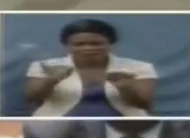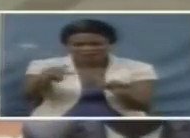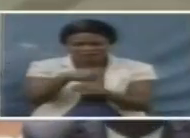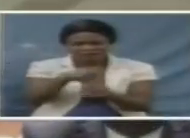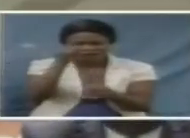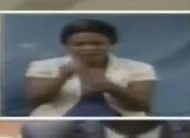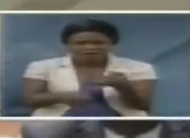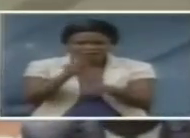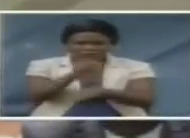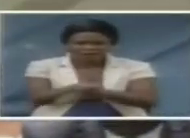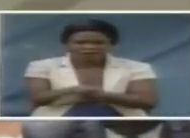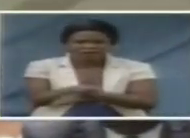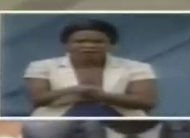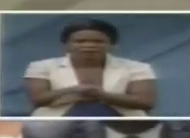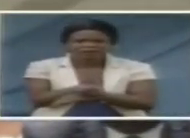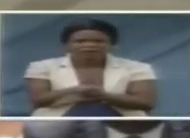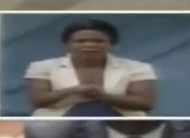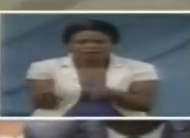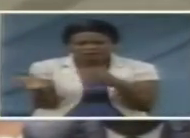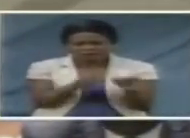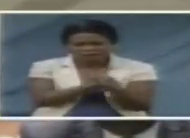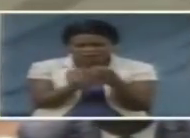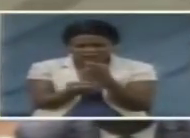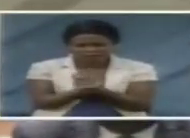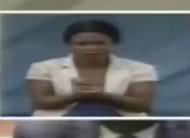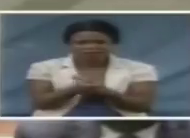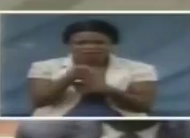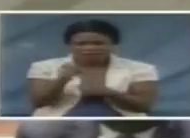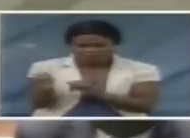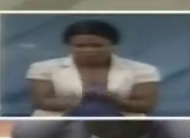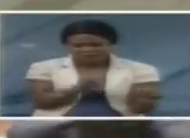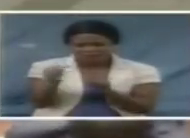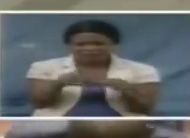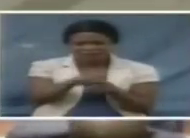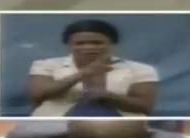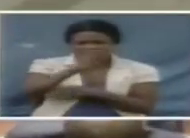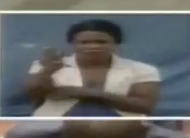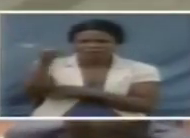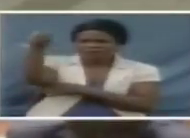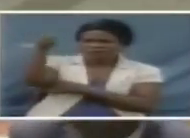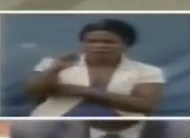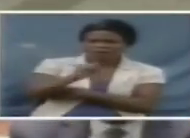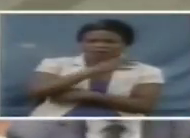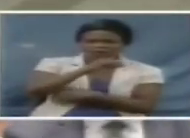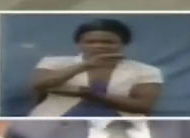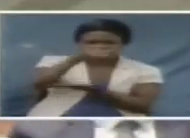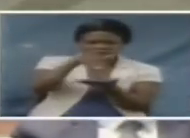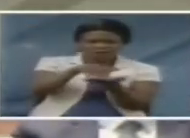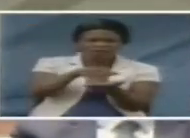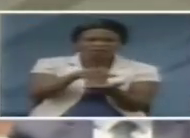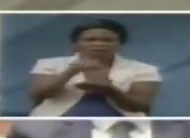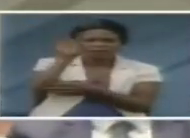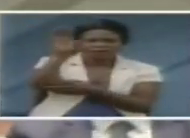measures include the pilot project for climate change resilience currently being implemented in Western,